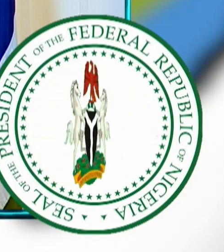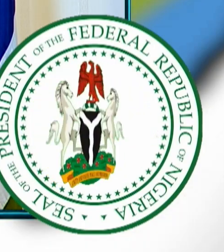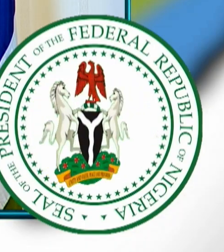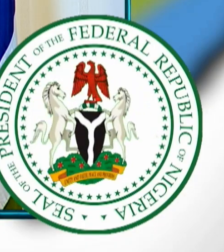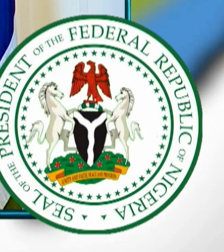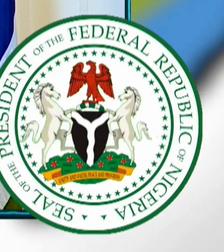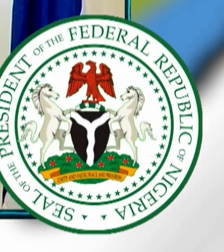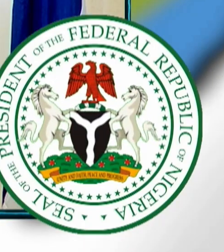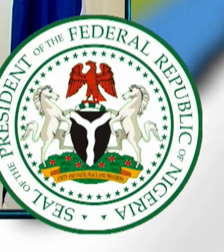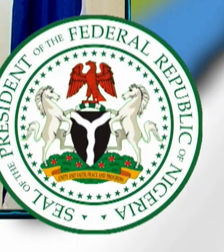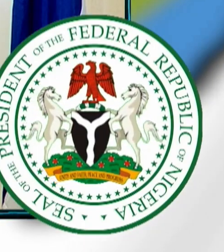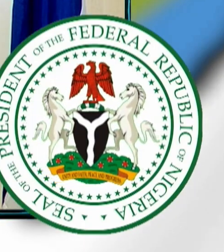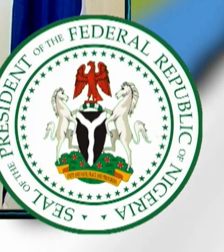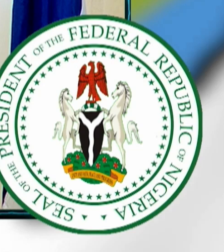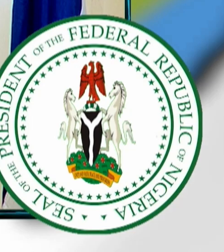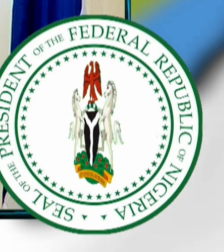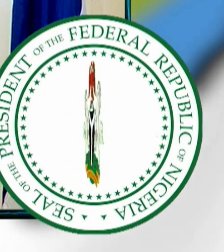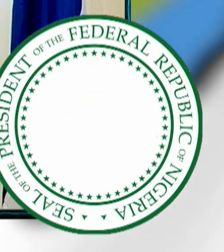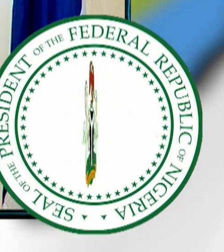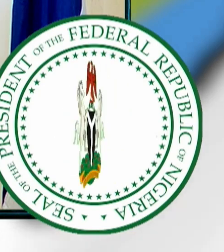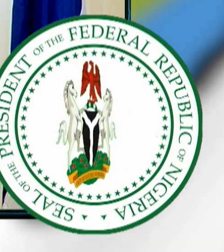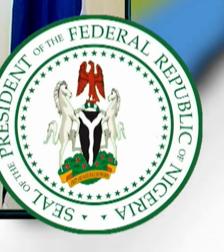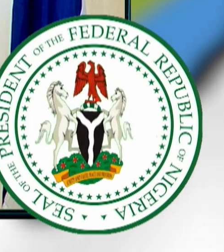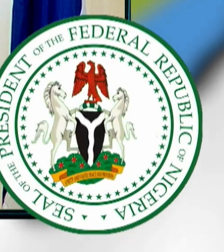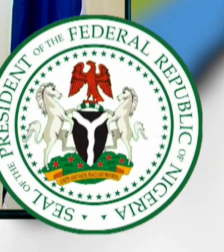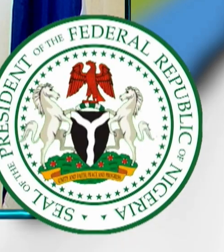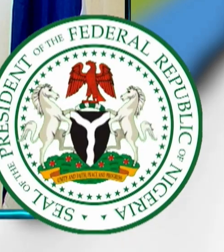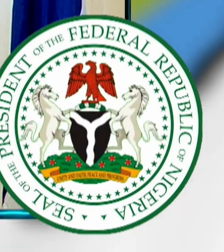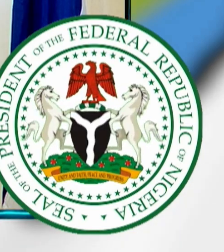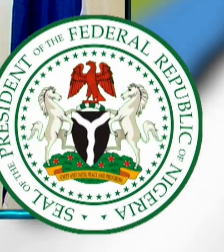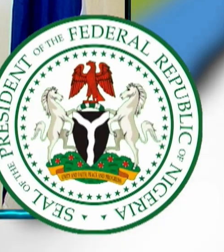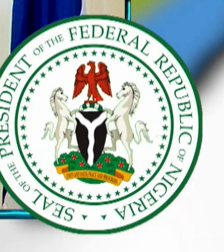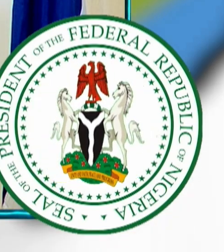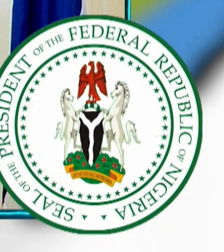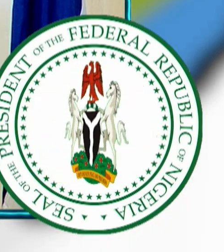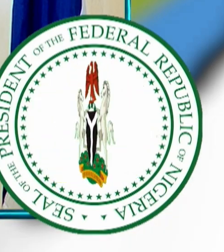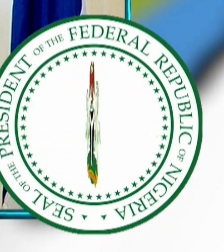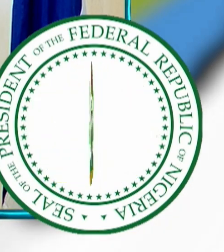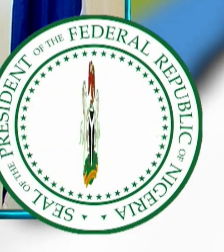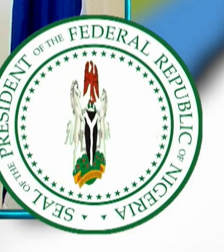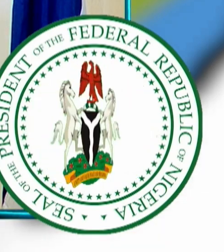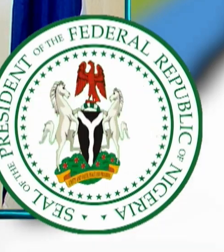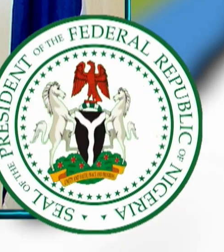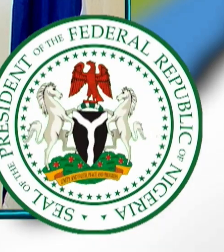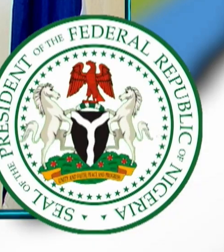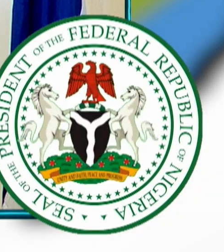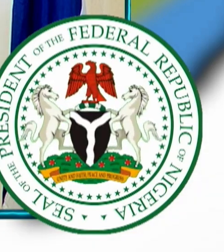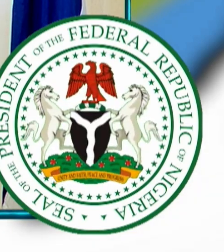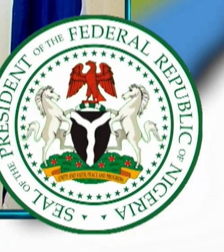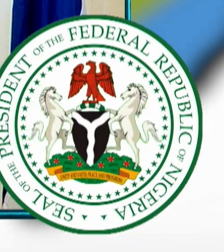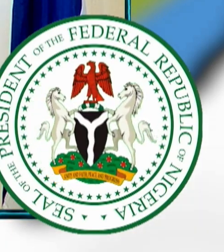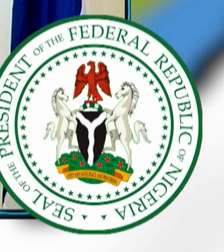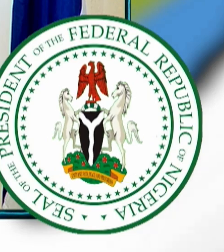this opportunity. We established the Consumer Credit Corporation with over 200 billion to